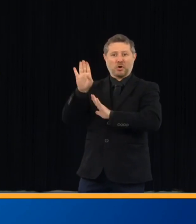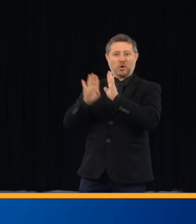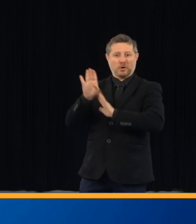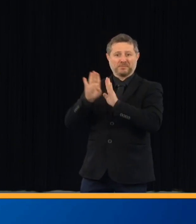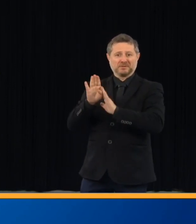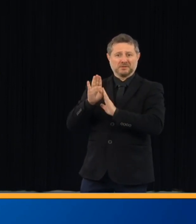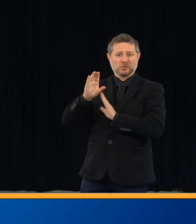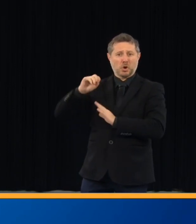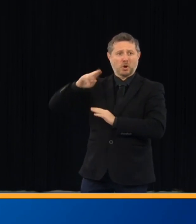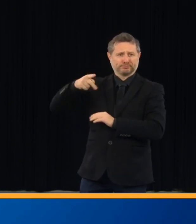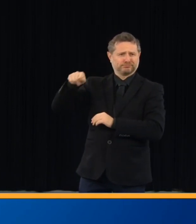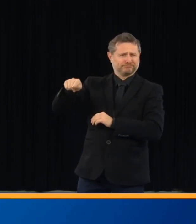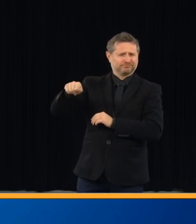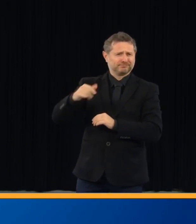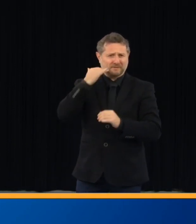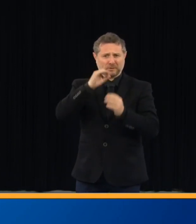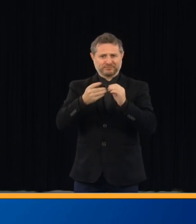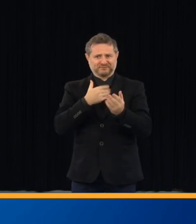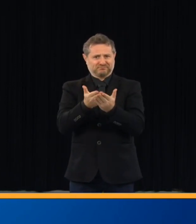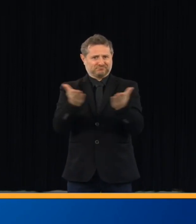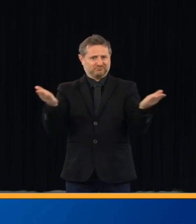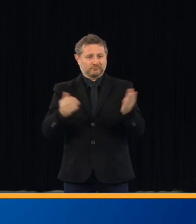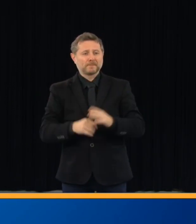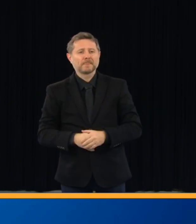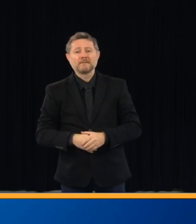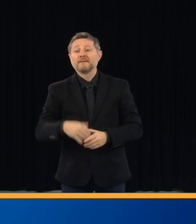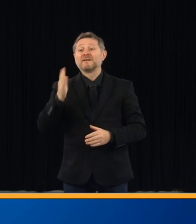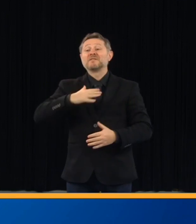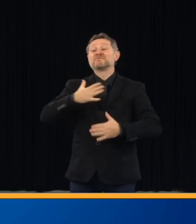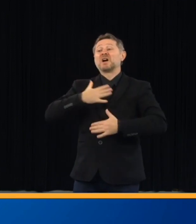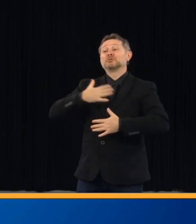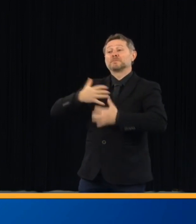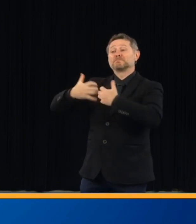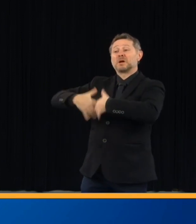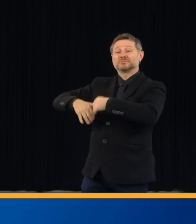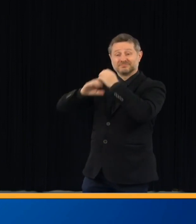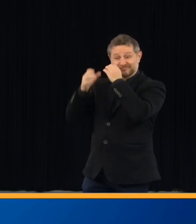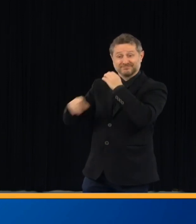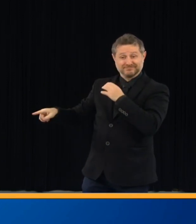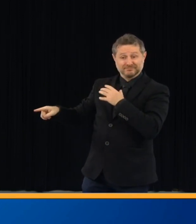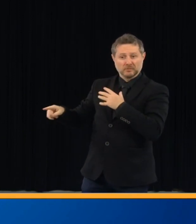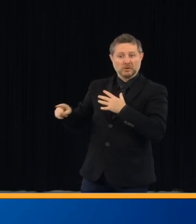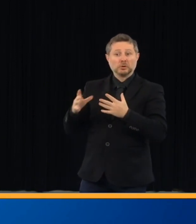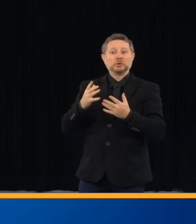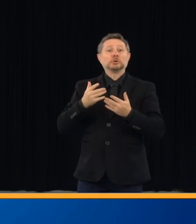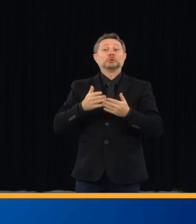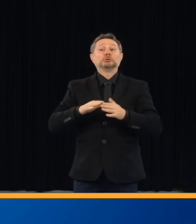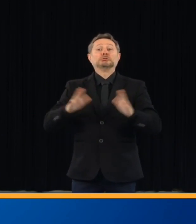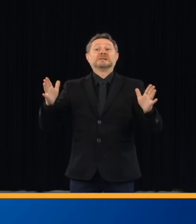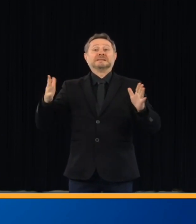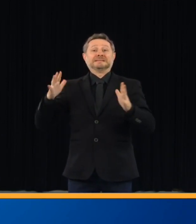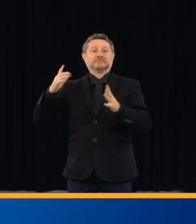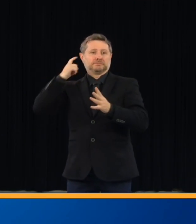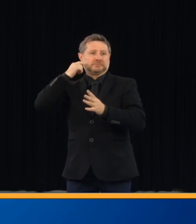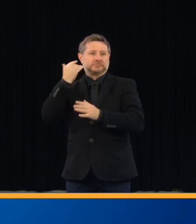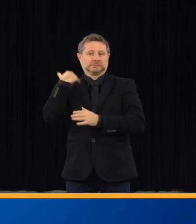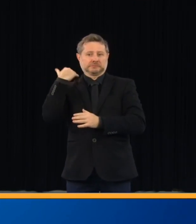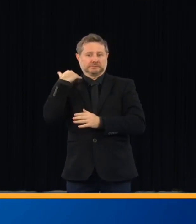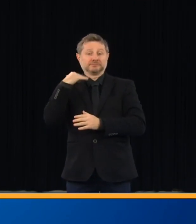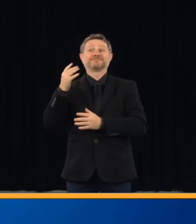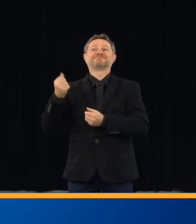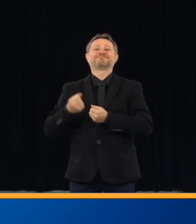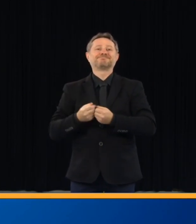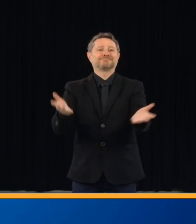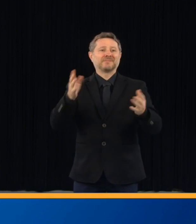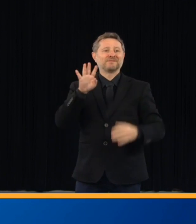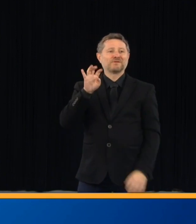ventilators, we released 400 ventilators last night to the New York City Health and